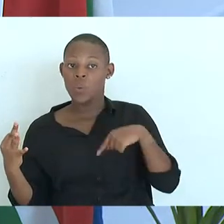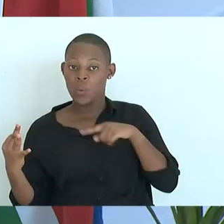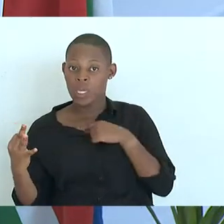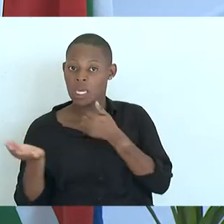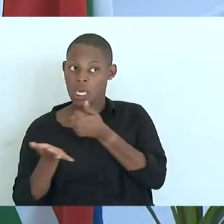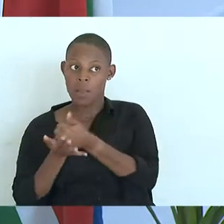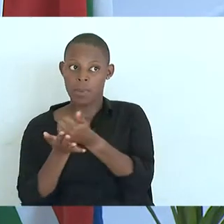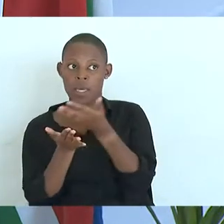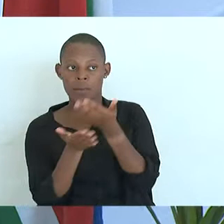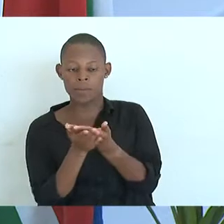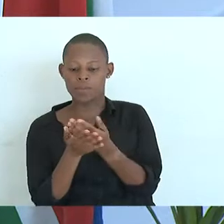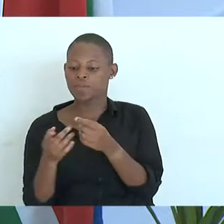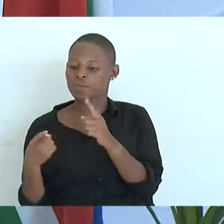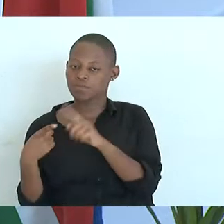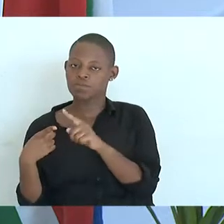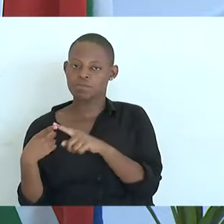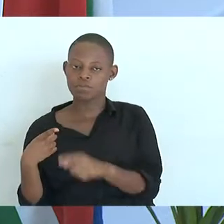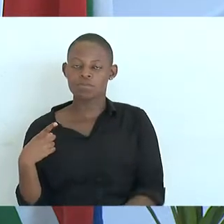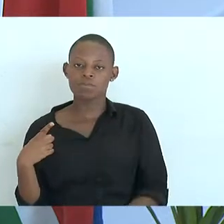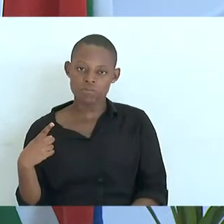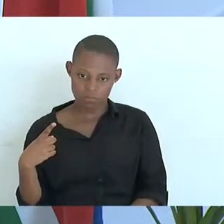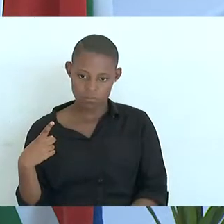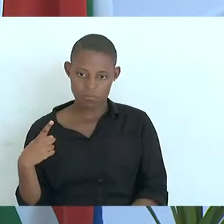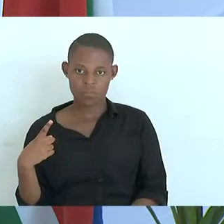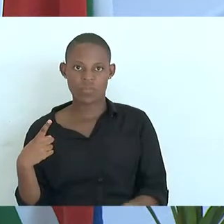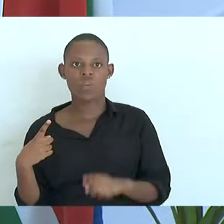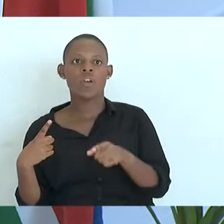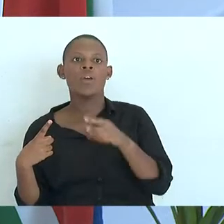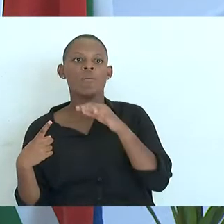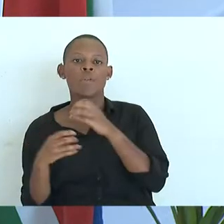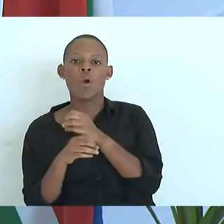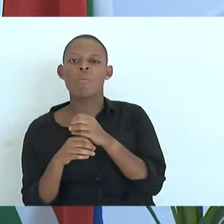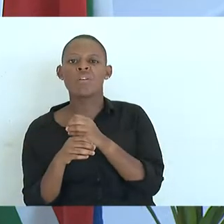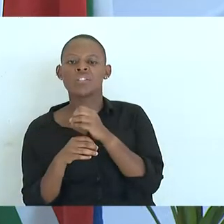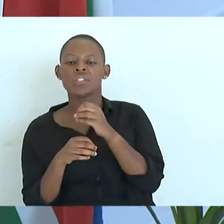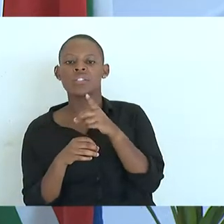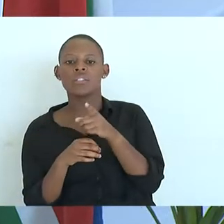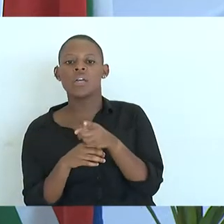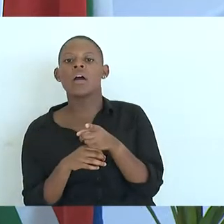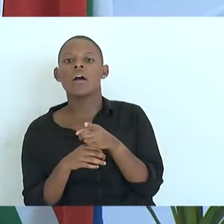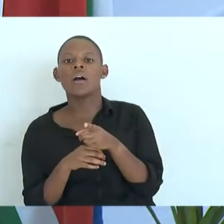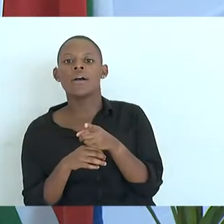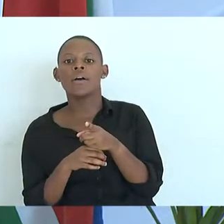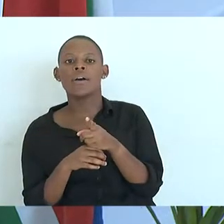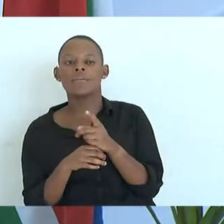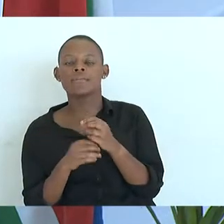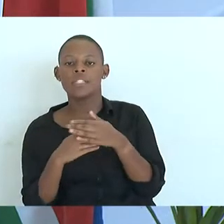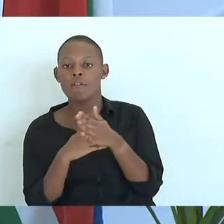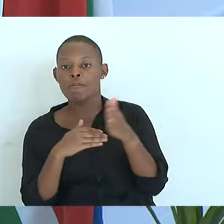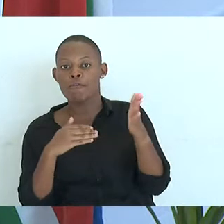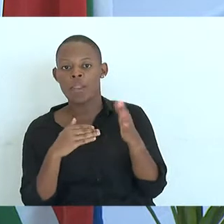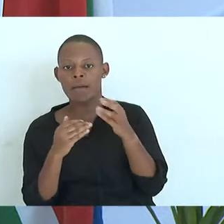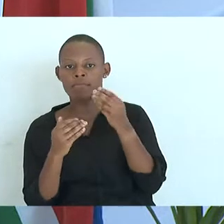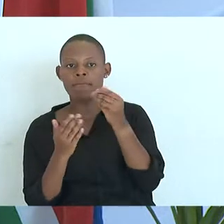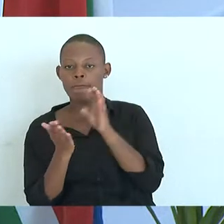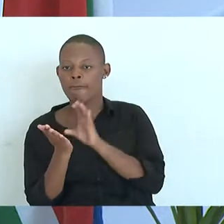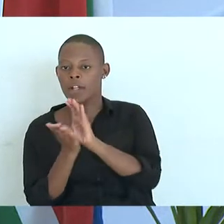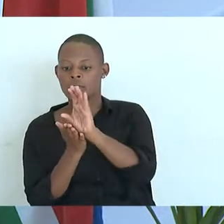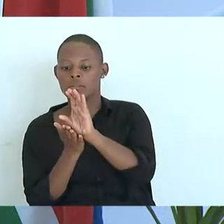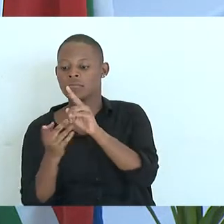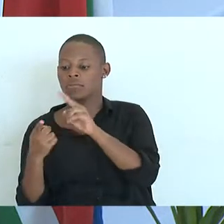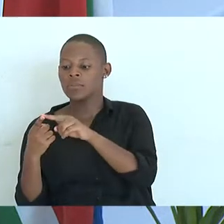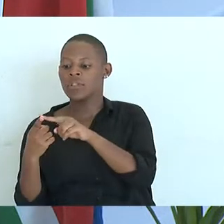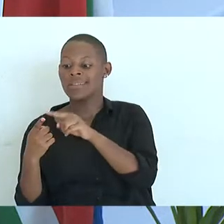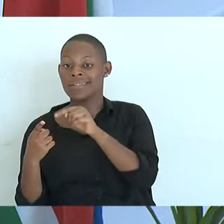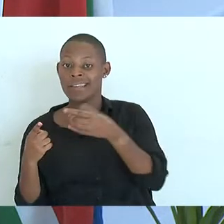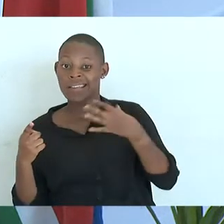abantu. Uhlobo lokuqala i-Operation Vula Fund. Le Operation Vula Fund